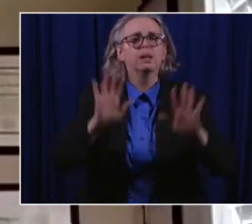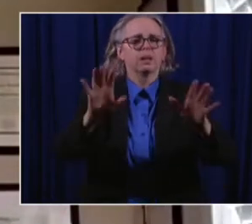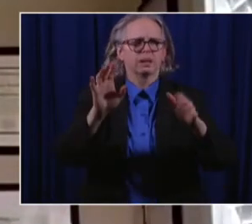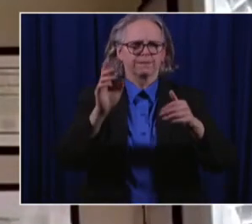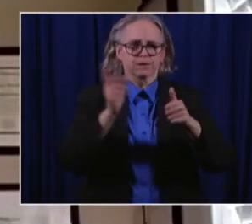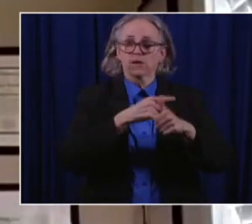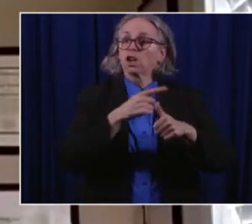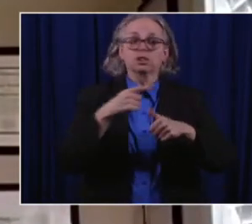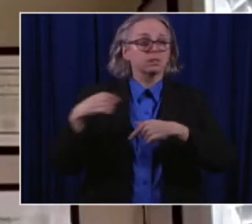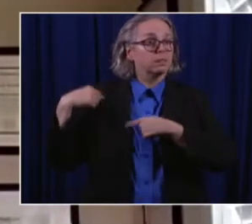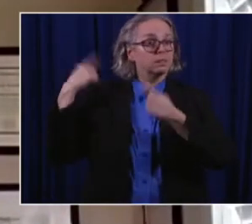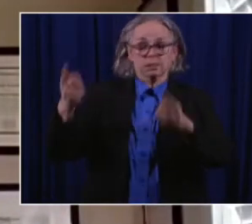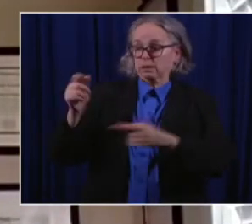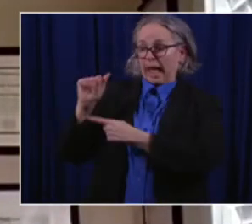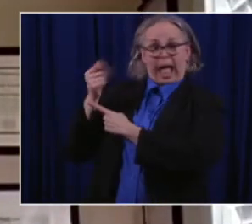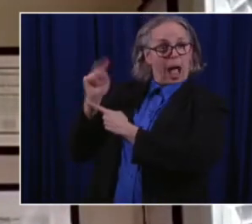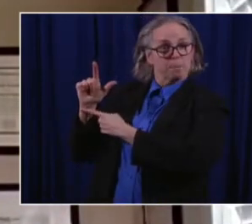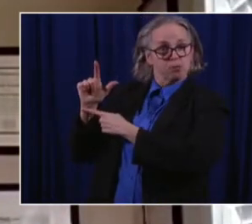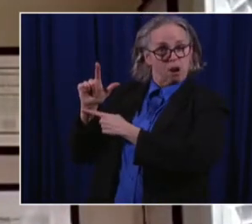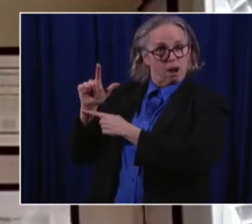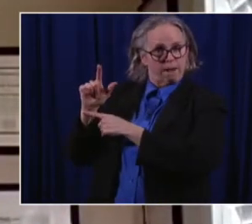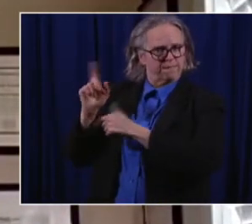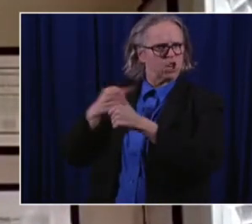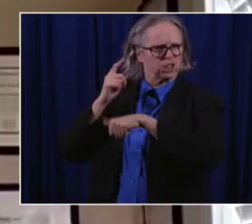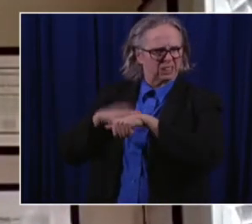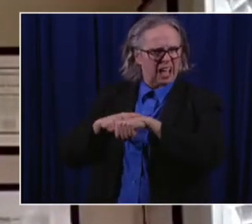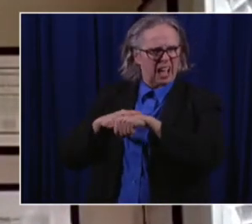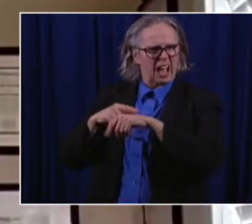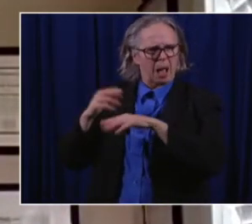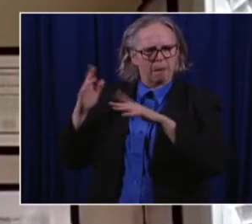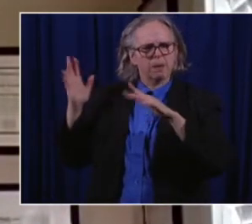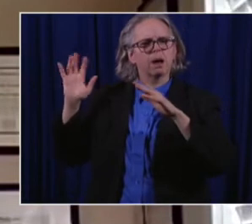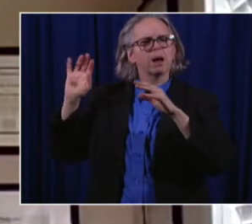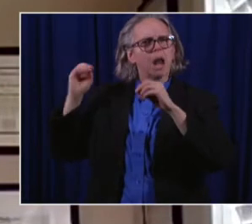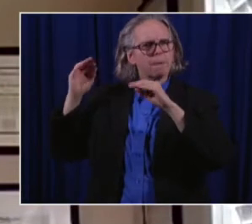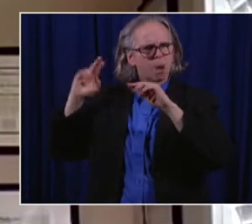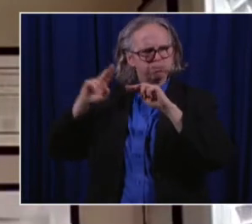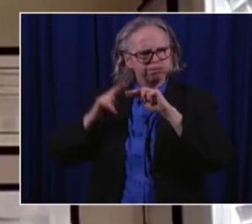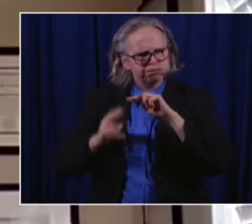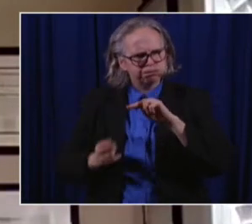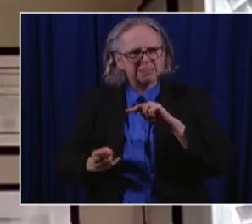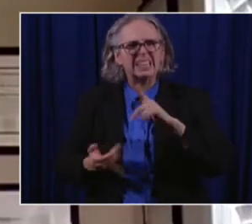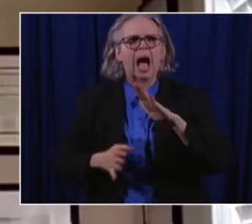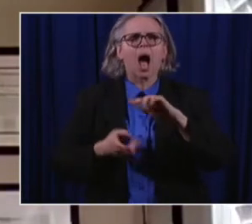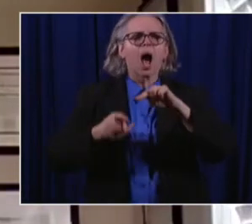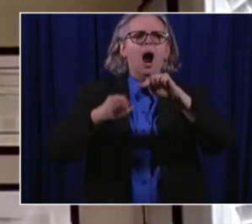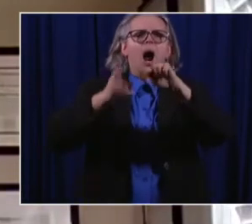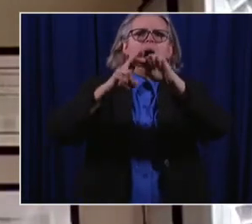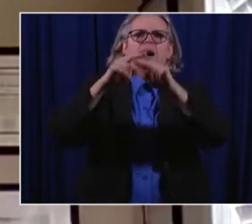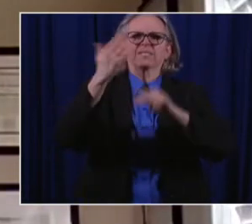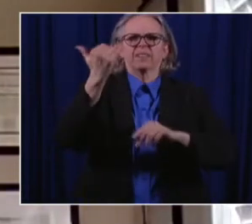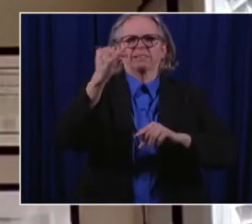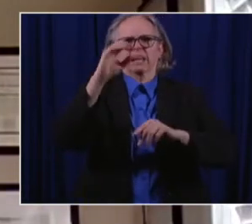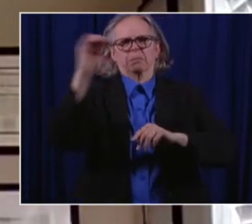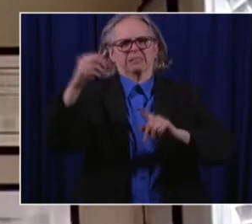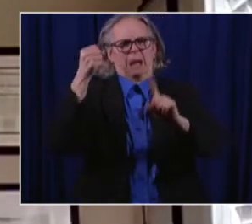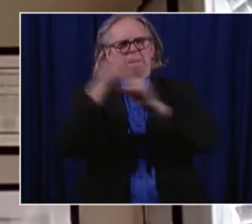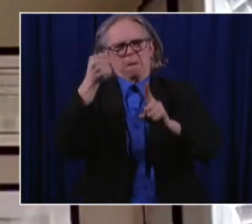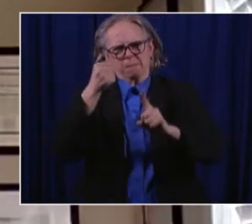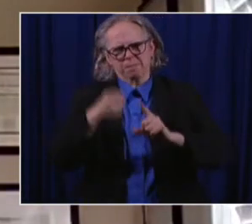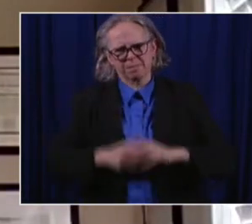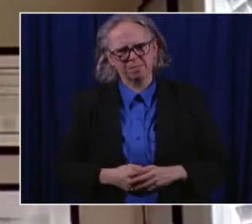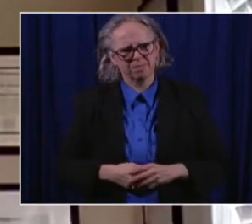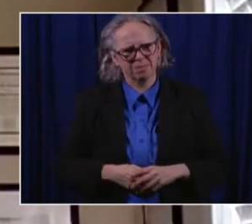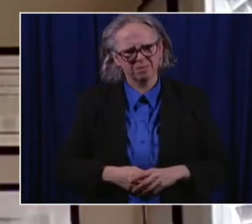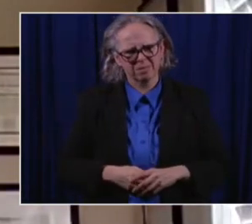rate above 15% is really bad news. Rates between 10 to 15% have been described by